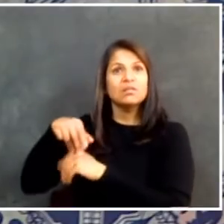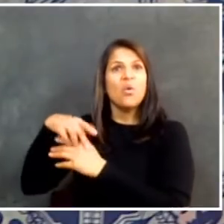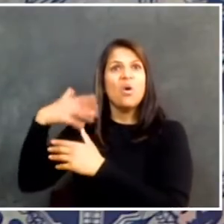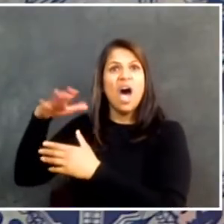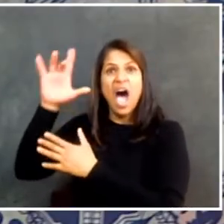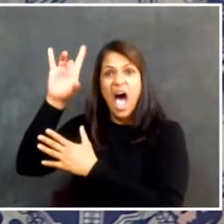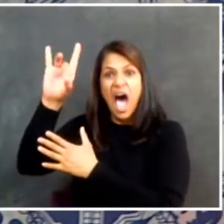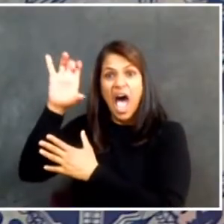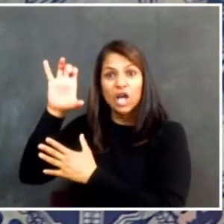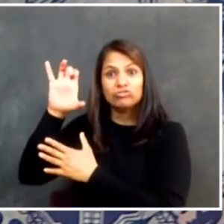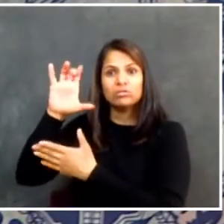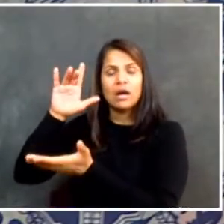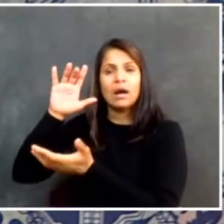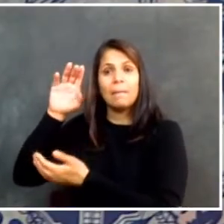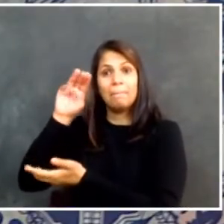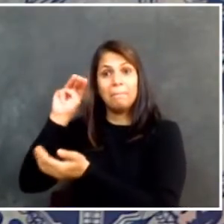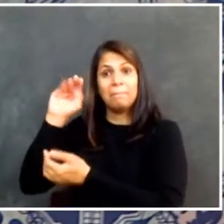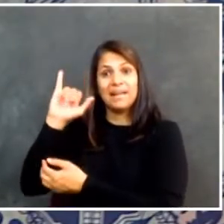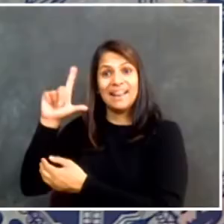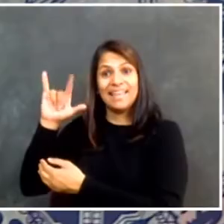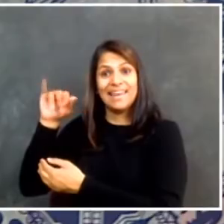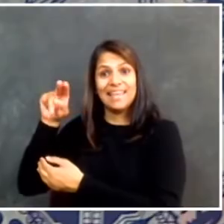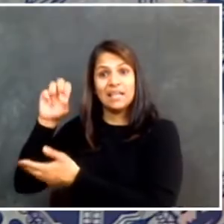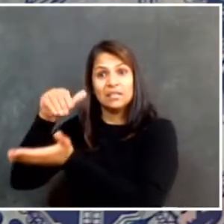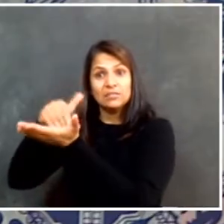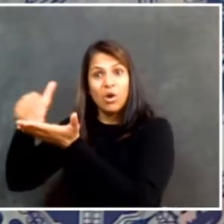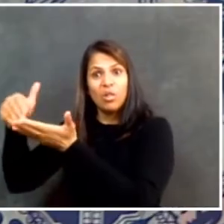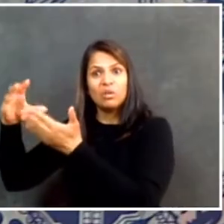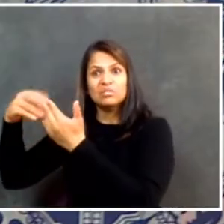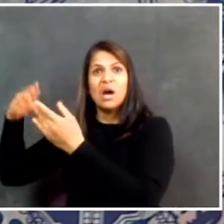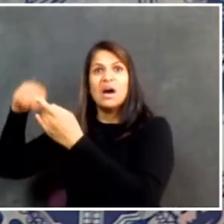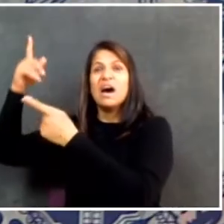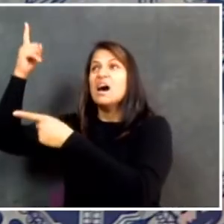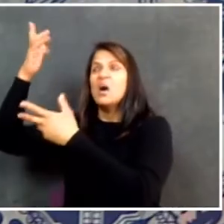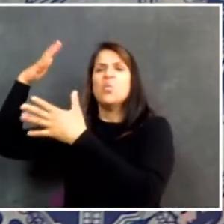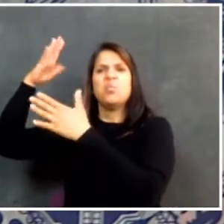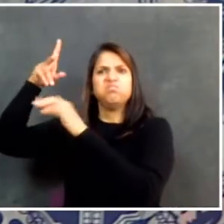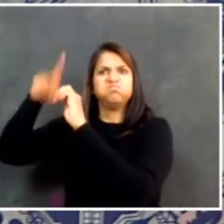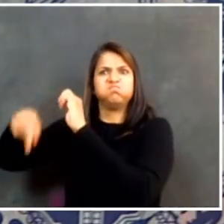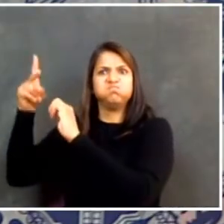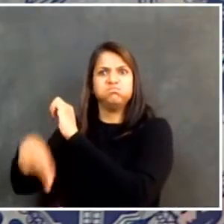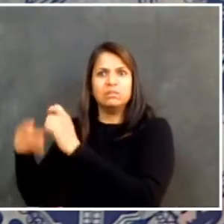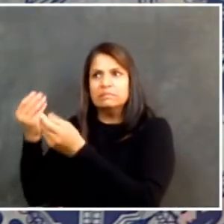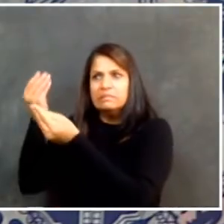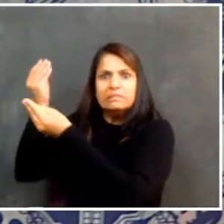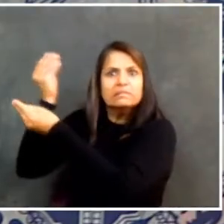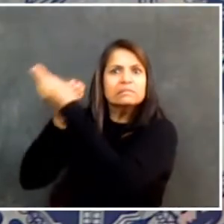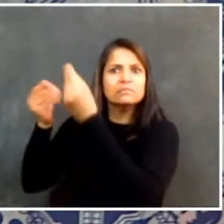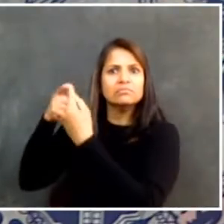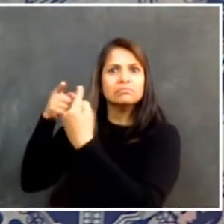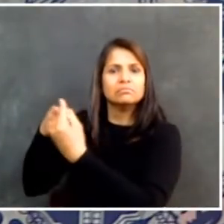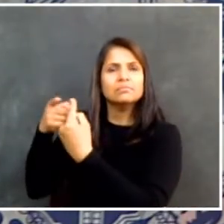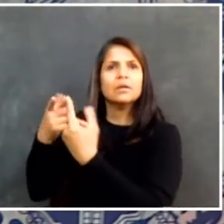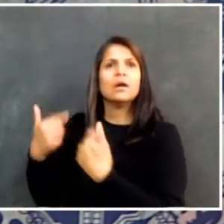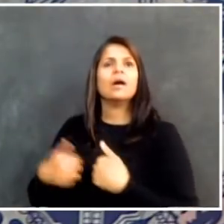with the IBO. We're very similar in our count. But to the question of how much we're cutting when,